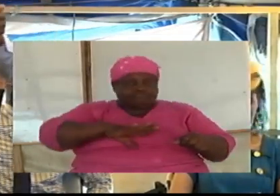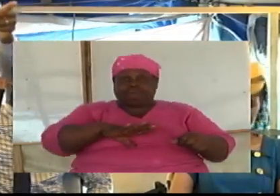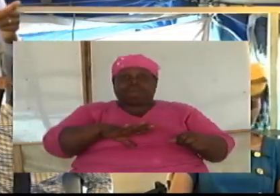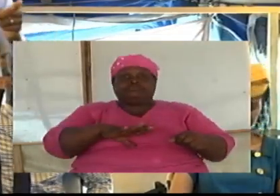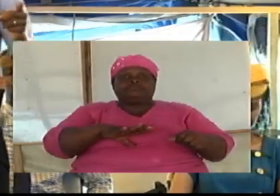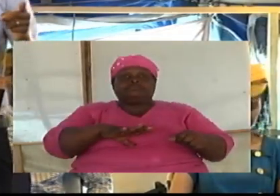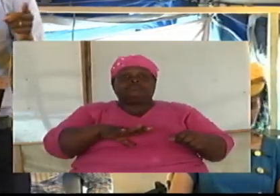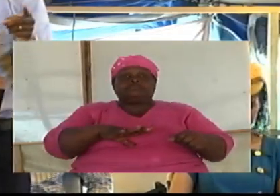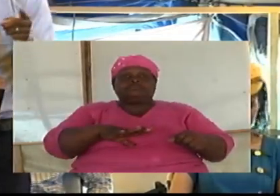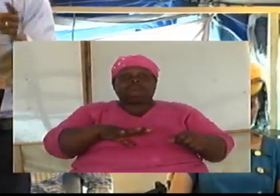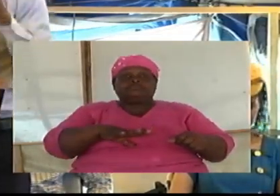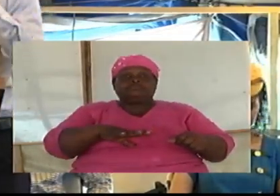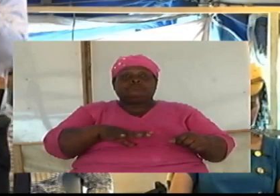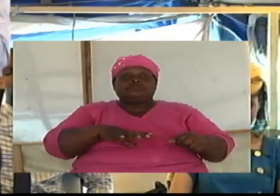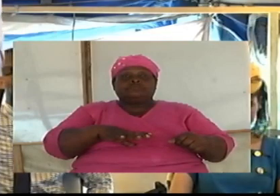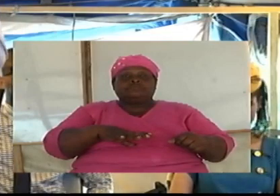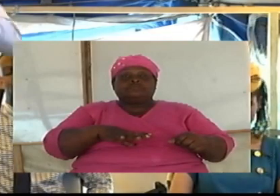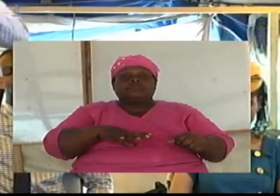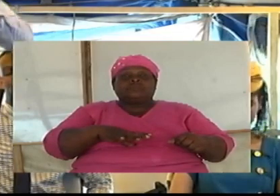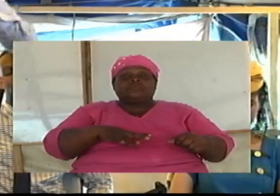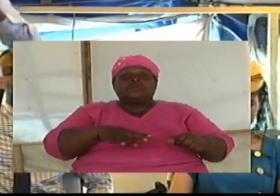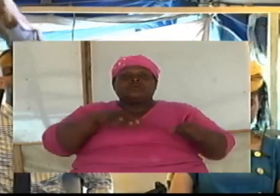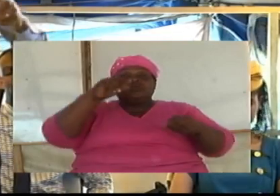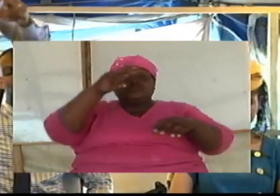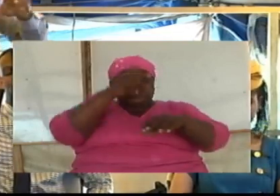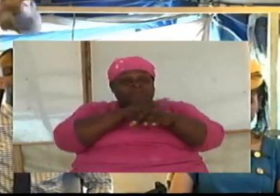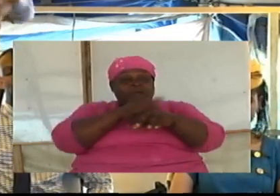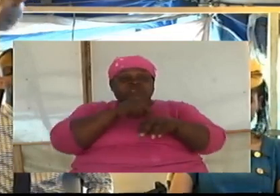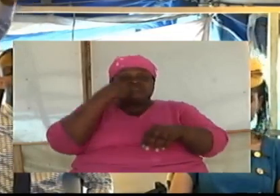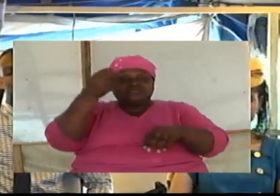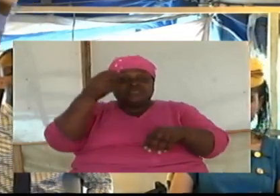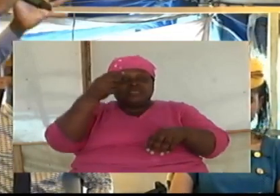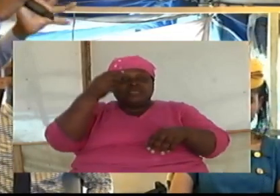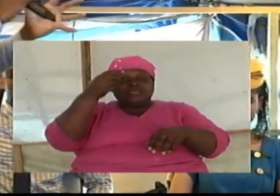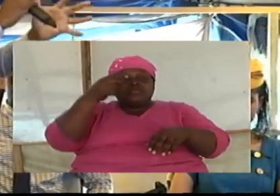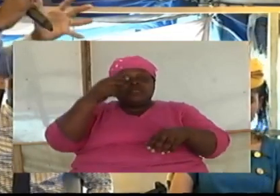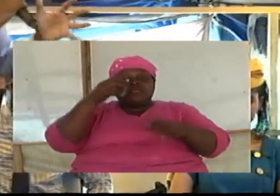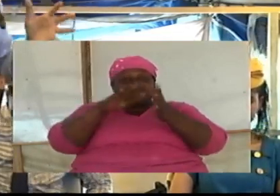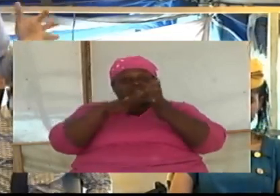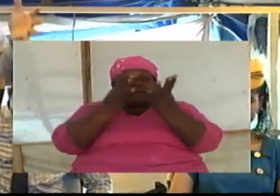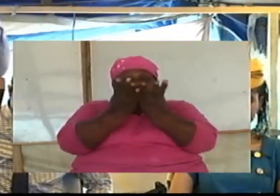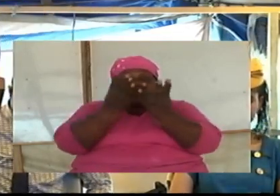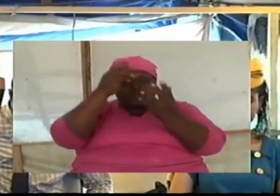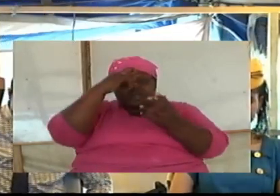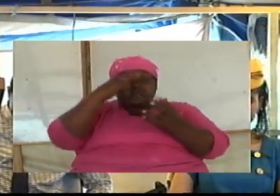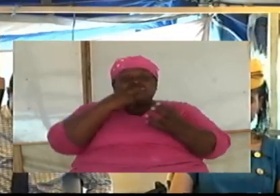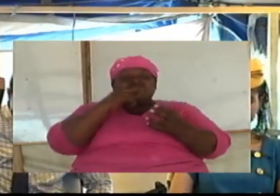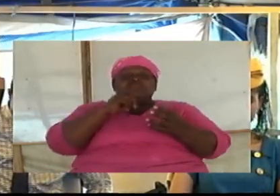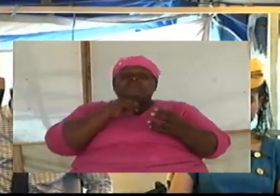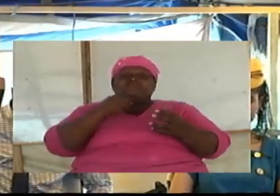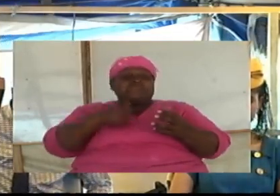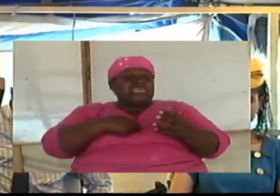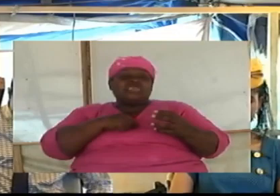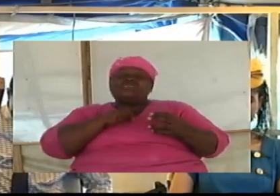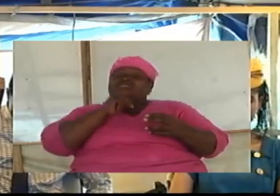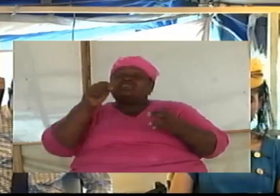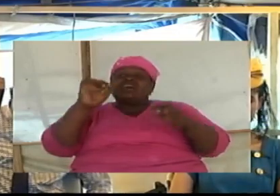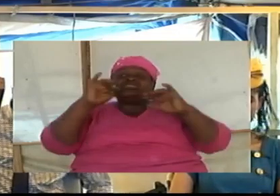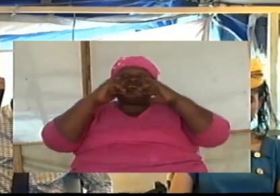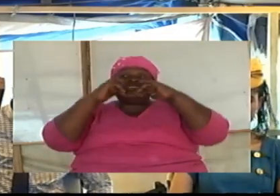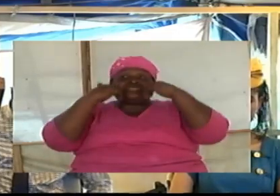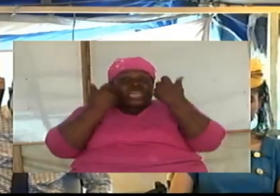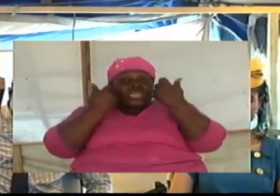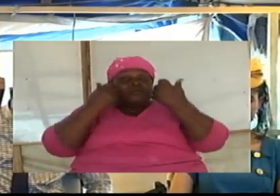Praise the Lord Jesus. Paul said in the book of Romans, I am not ashamed of the gospel of Jesus